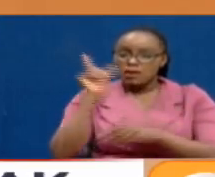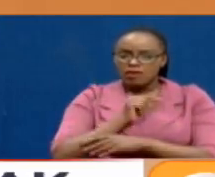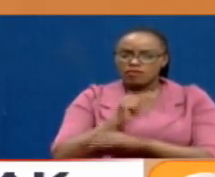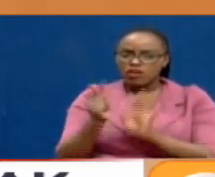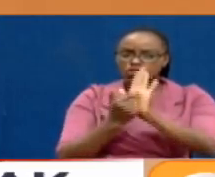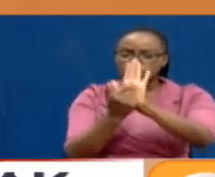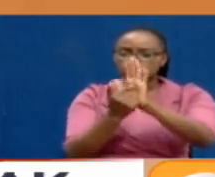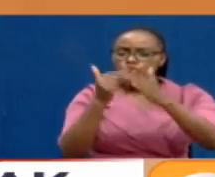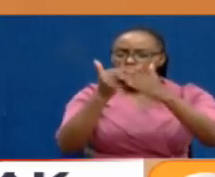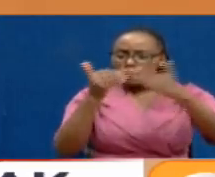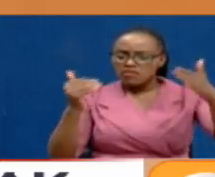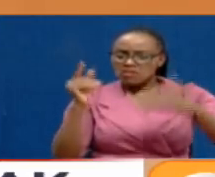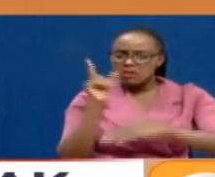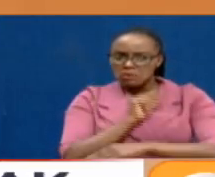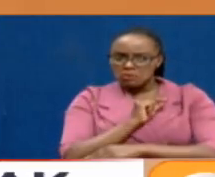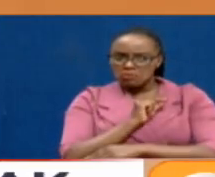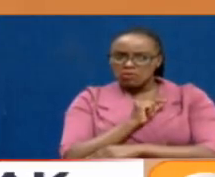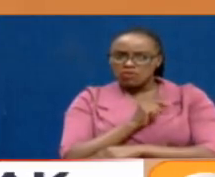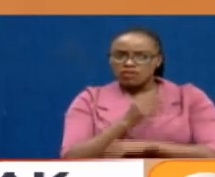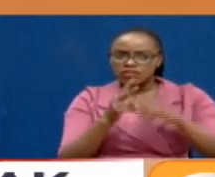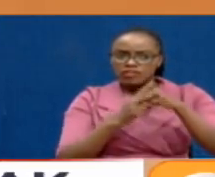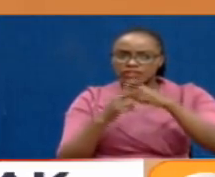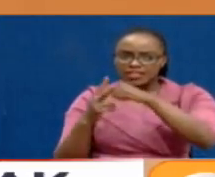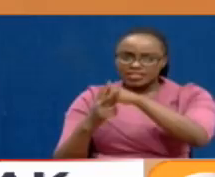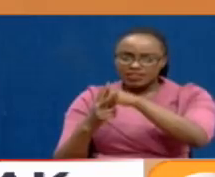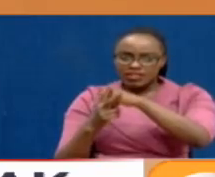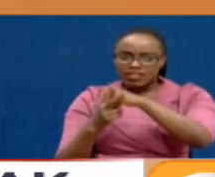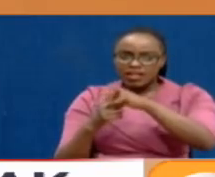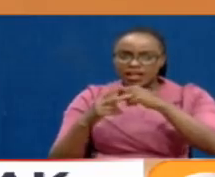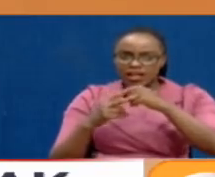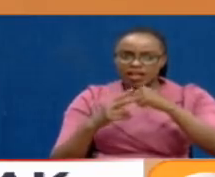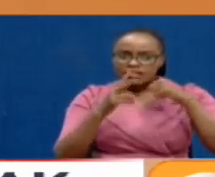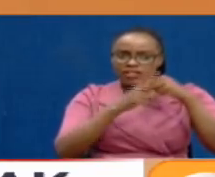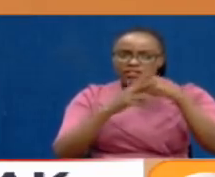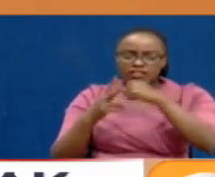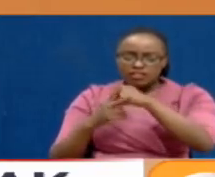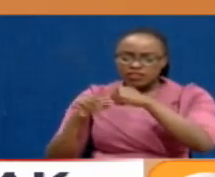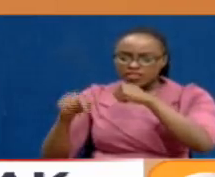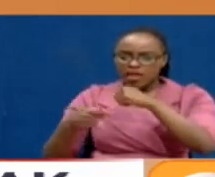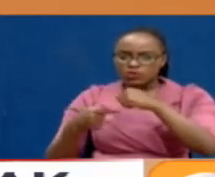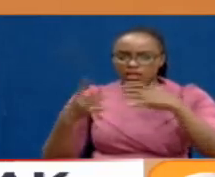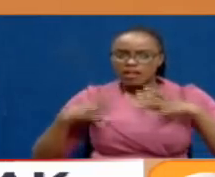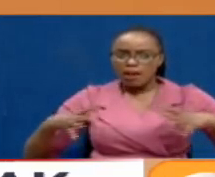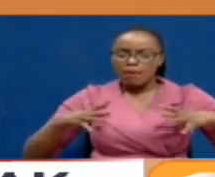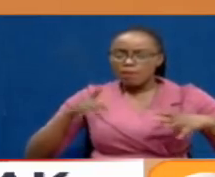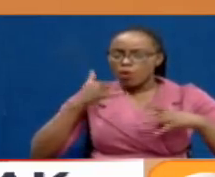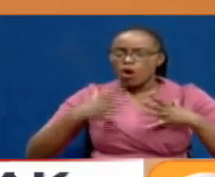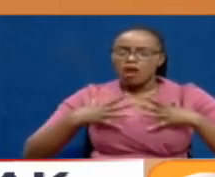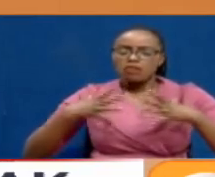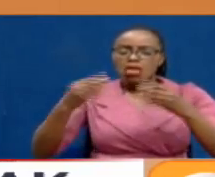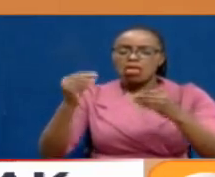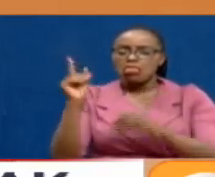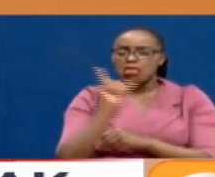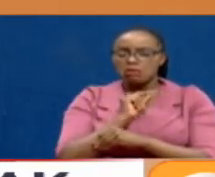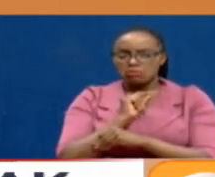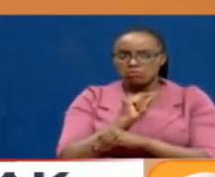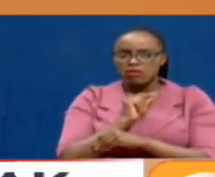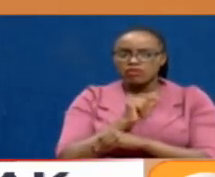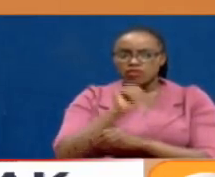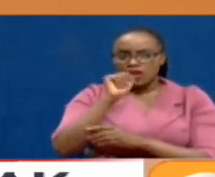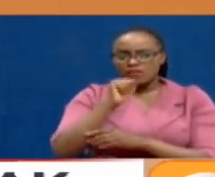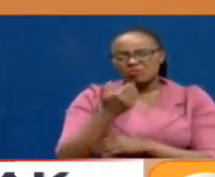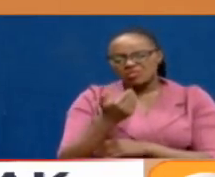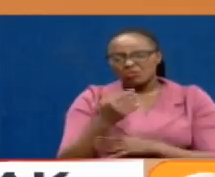were showing earlier 77 people, 77,000 who have recovered.